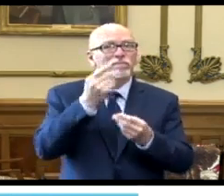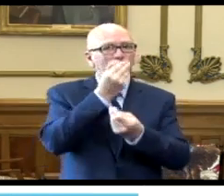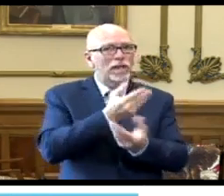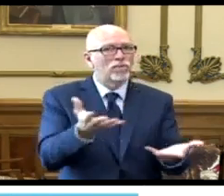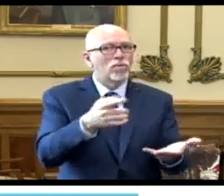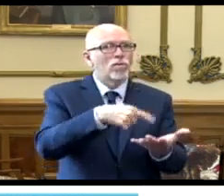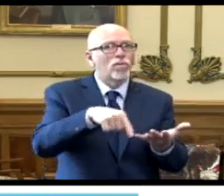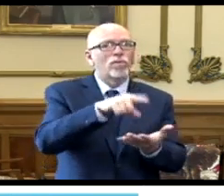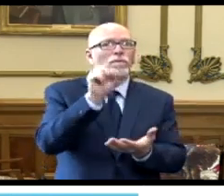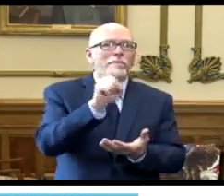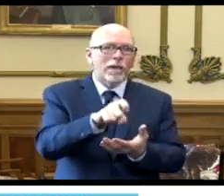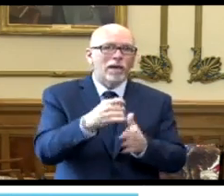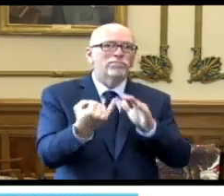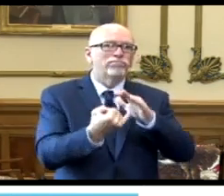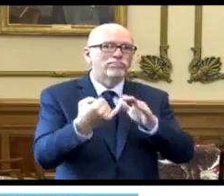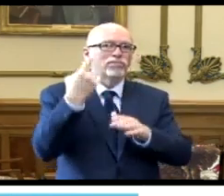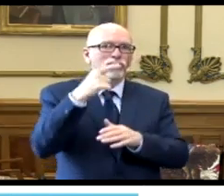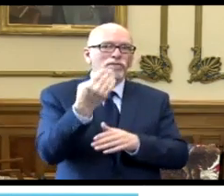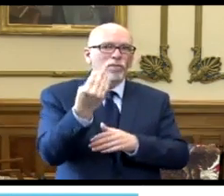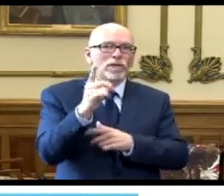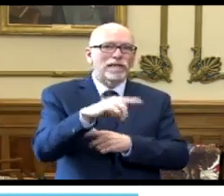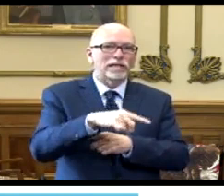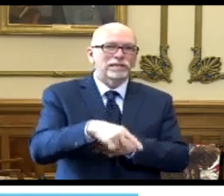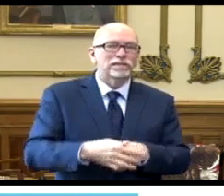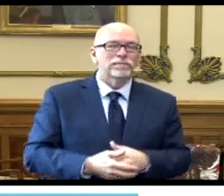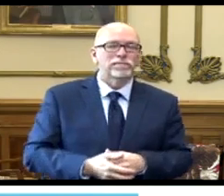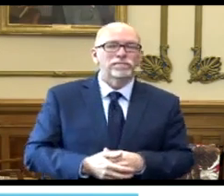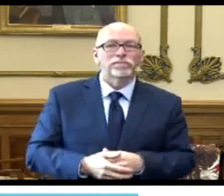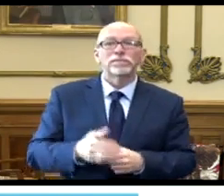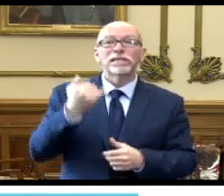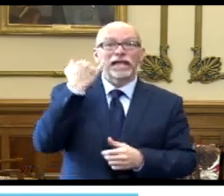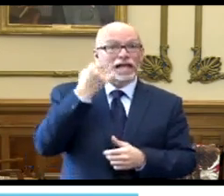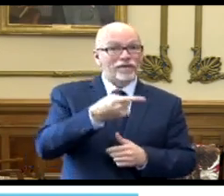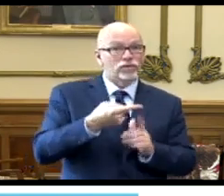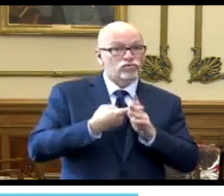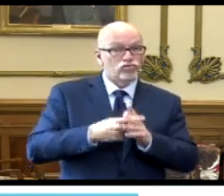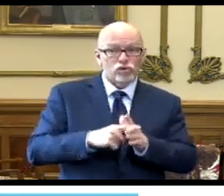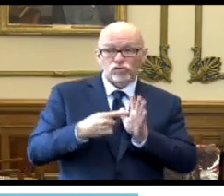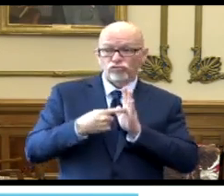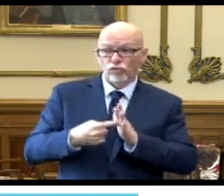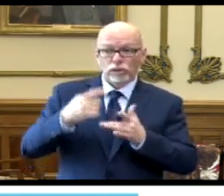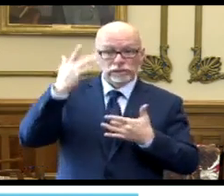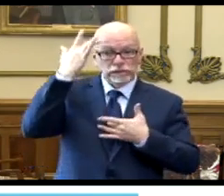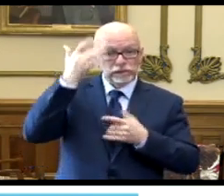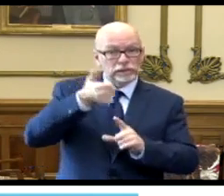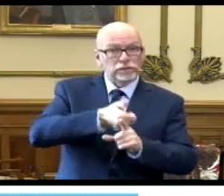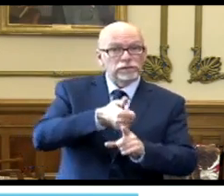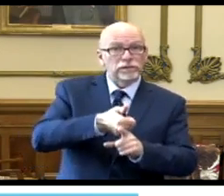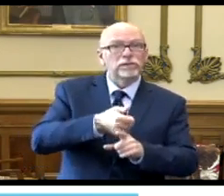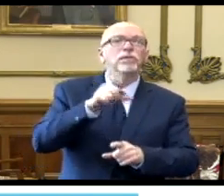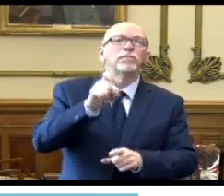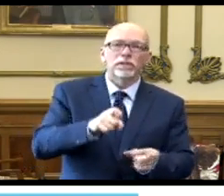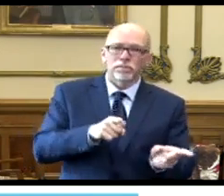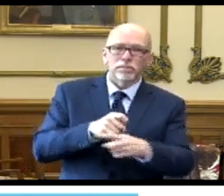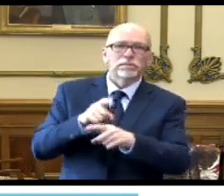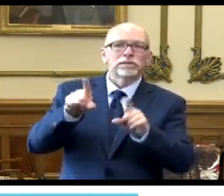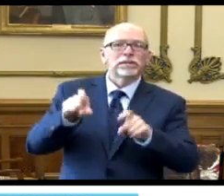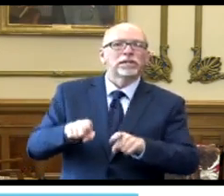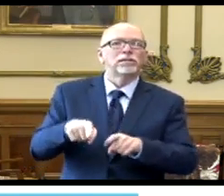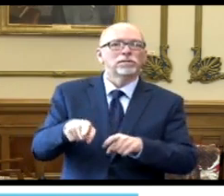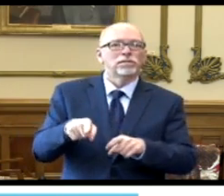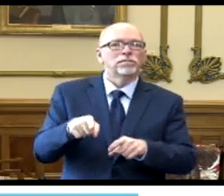know they need to quarantine for 14 days. And if they get symptoms, then we must get them tested to follow